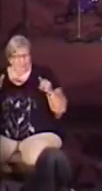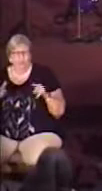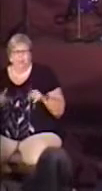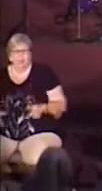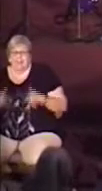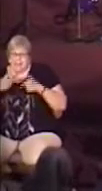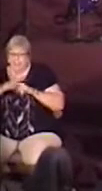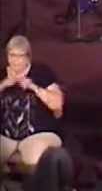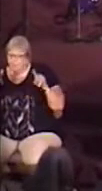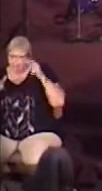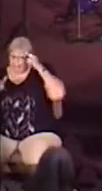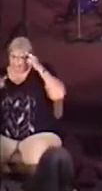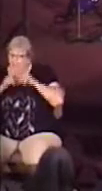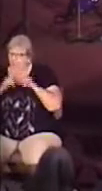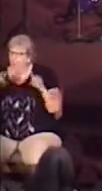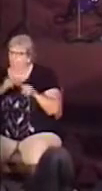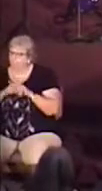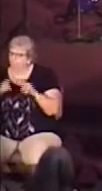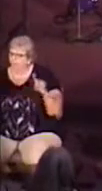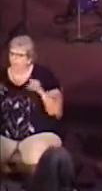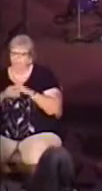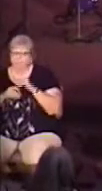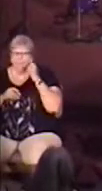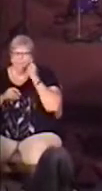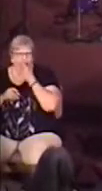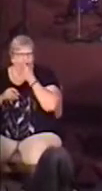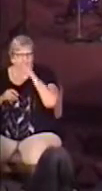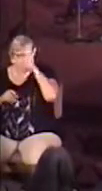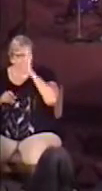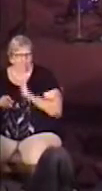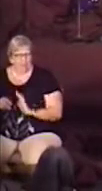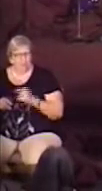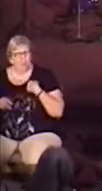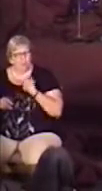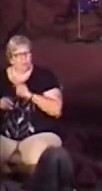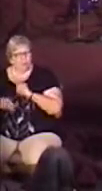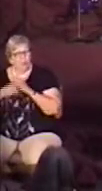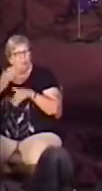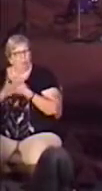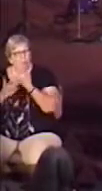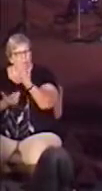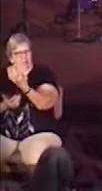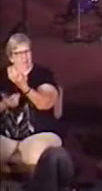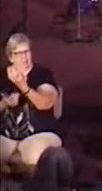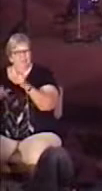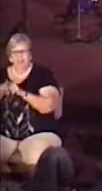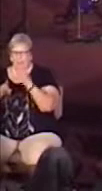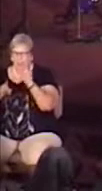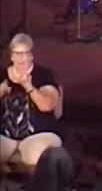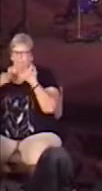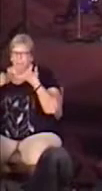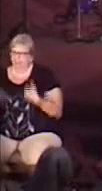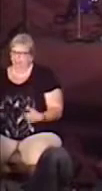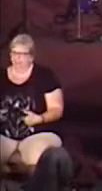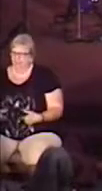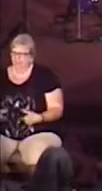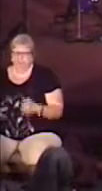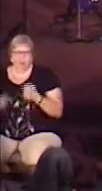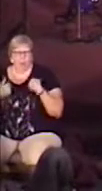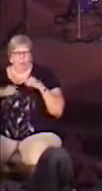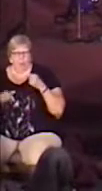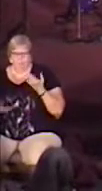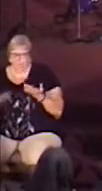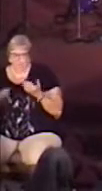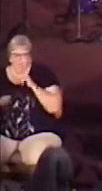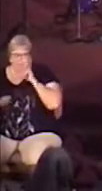think differently, but yet, in the eyes of God, we are one. We are like one body. And so while we may